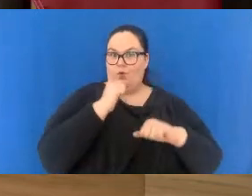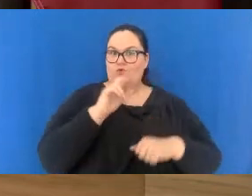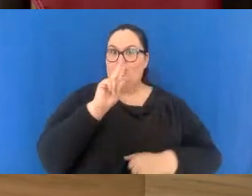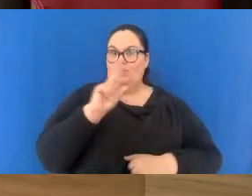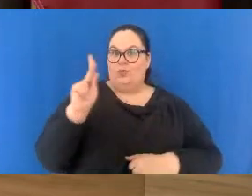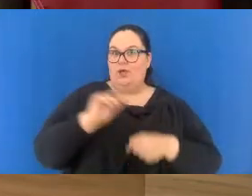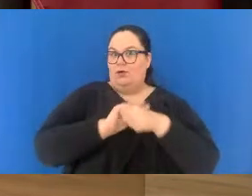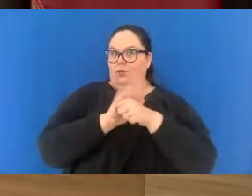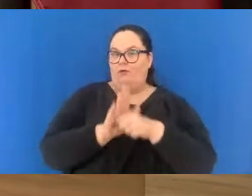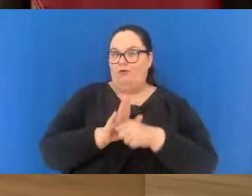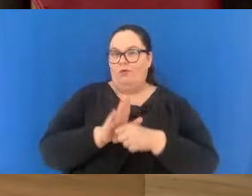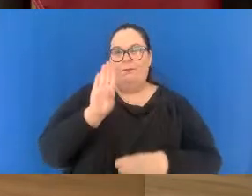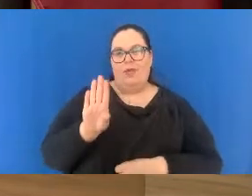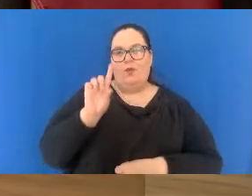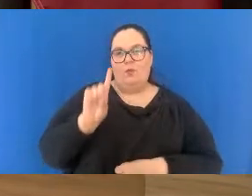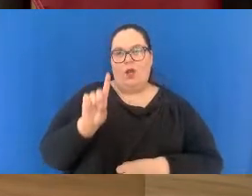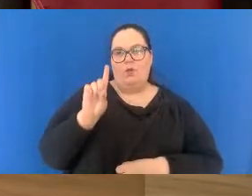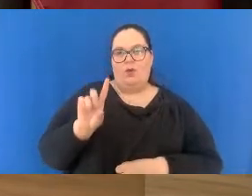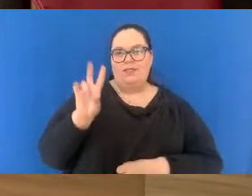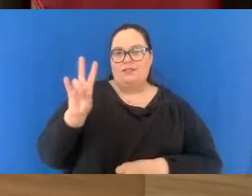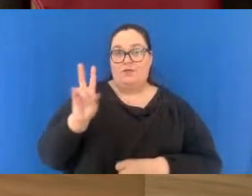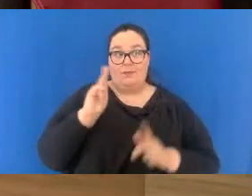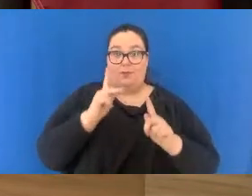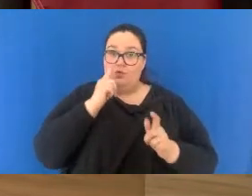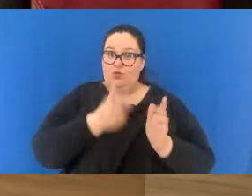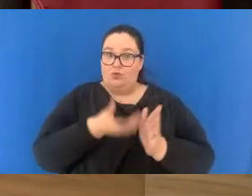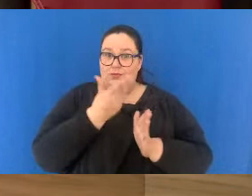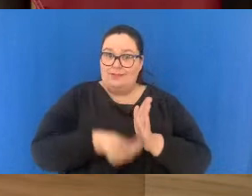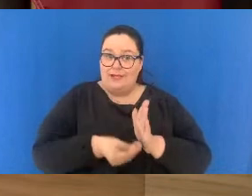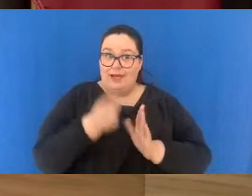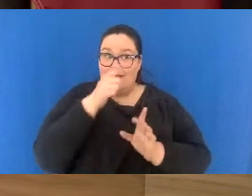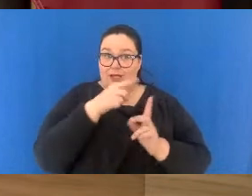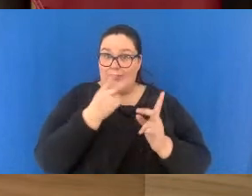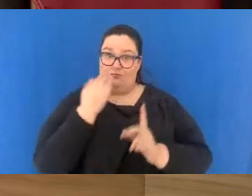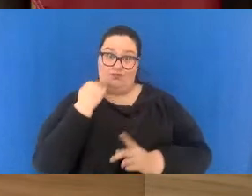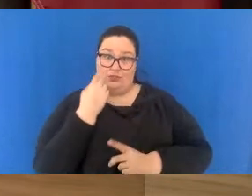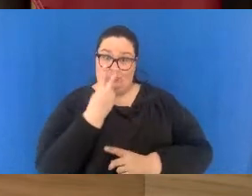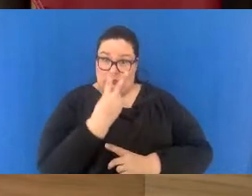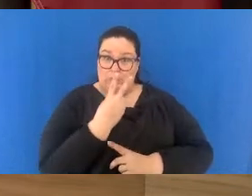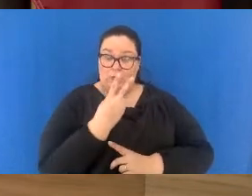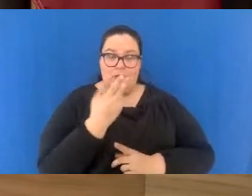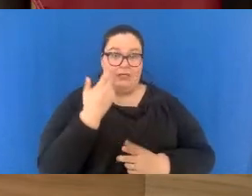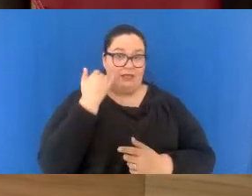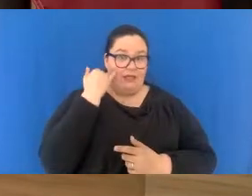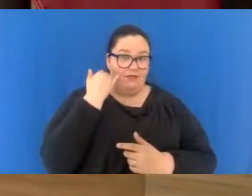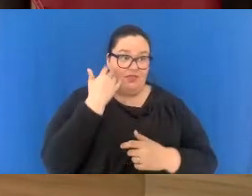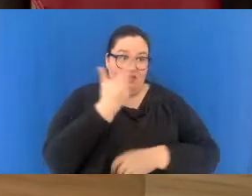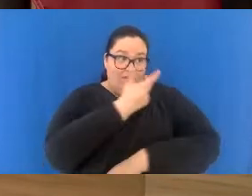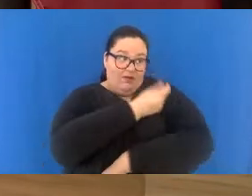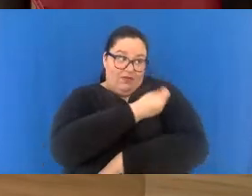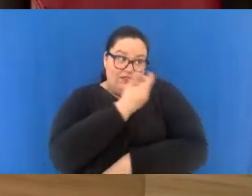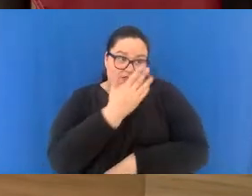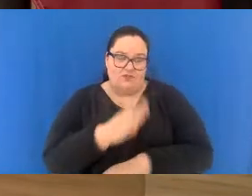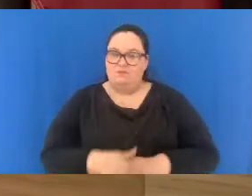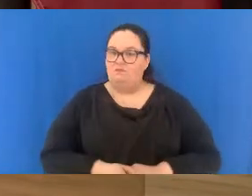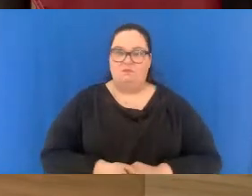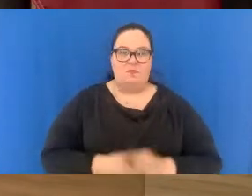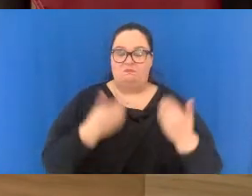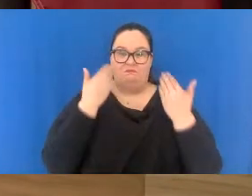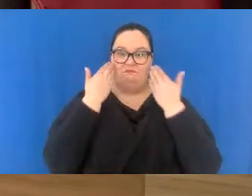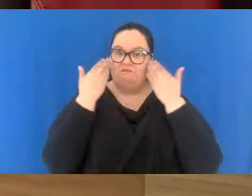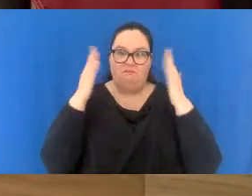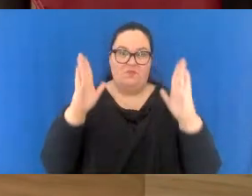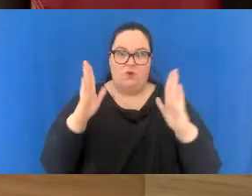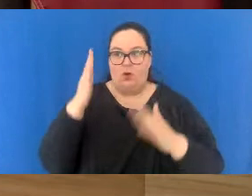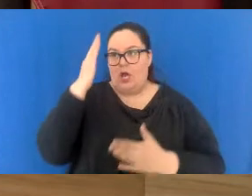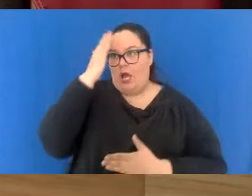the people who have passed away, if they were vaccinated or not. I just was aware of the total number of hospitalized patients that had either 1 or 2